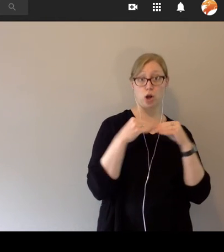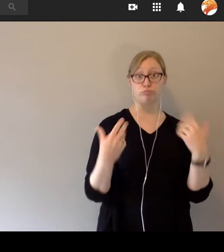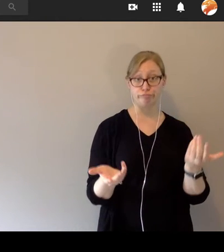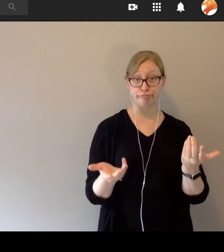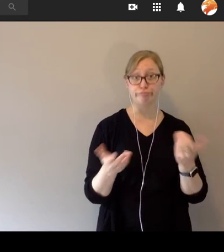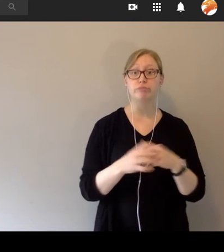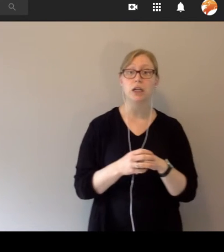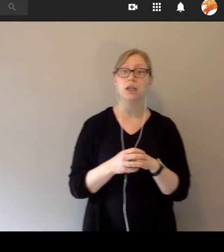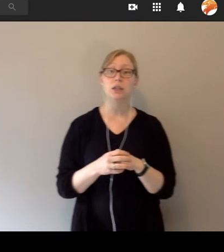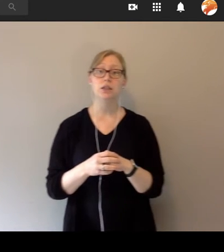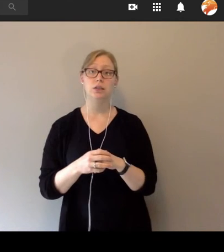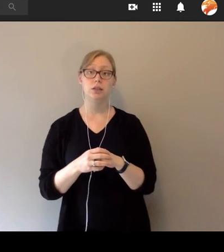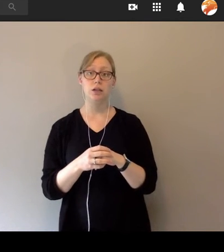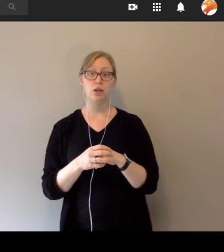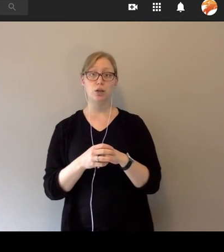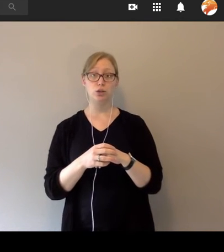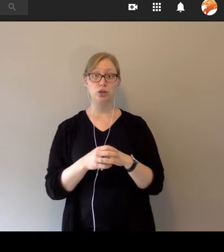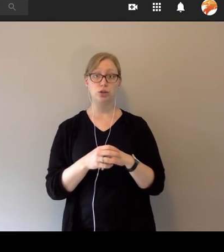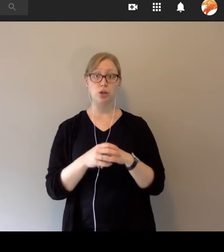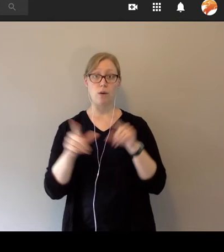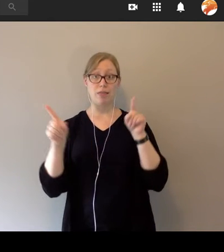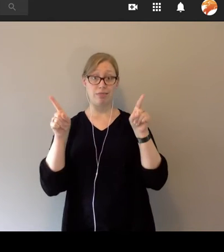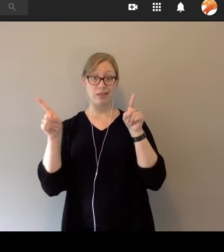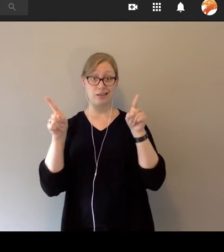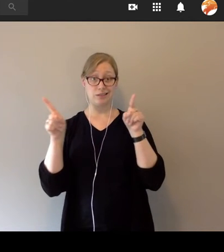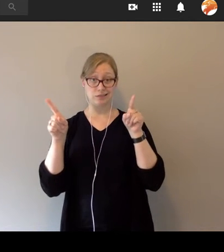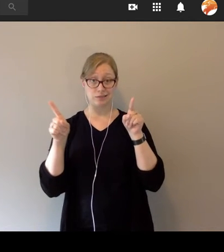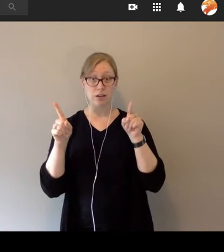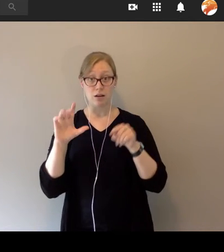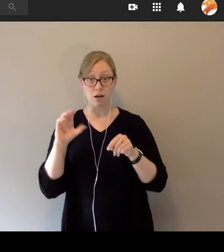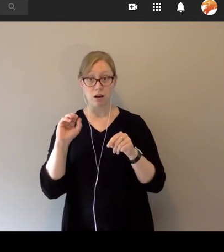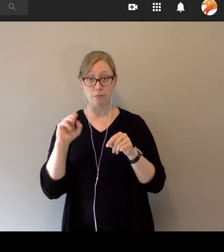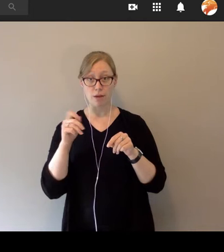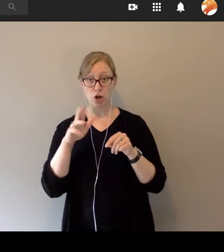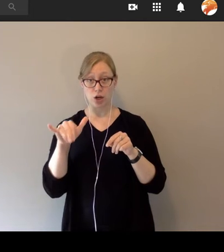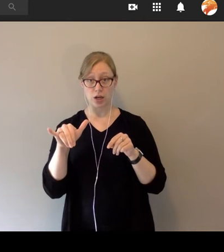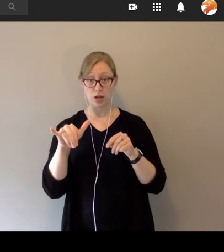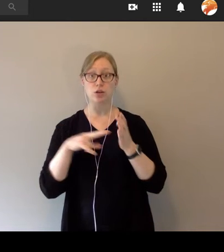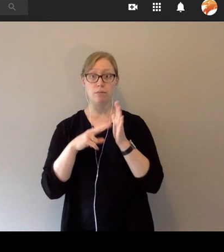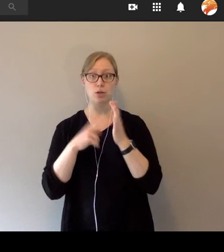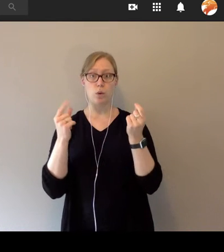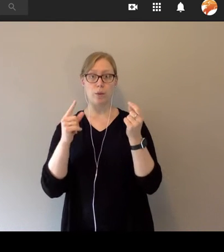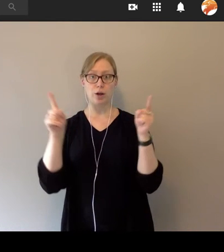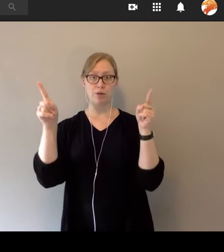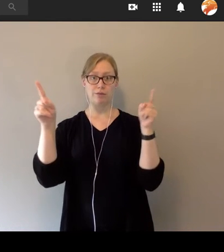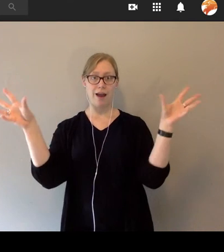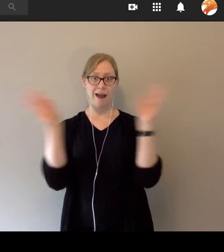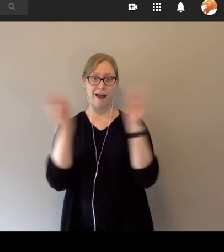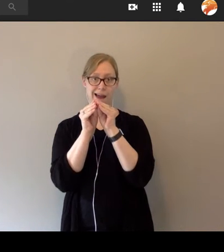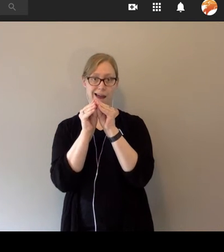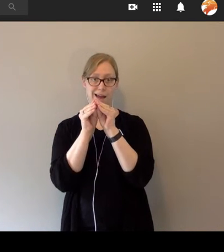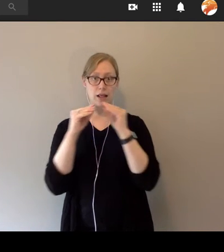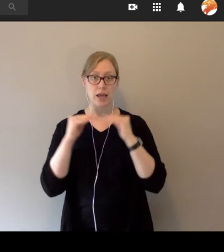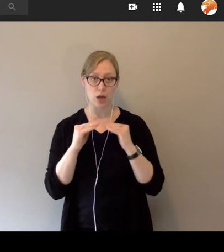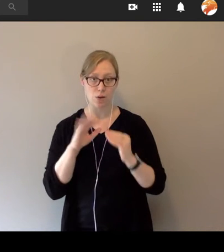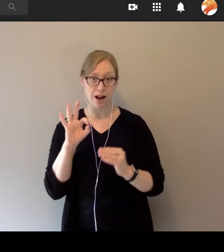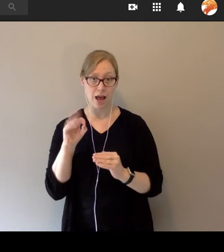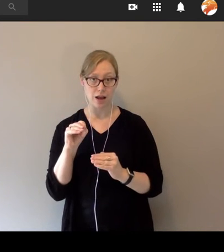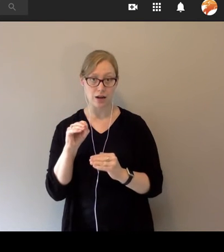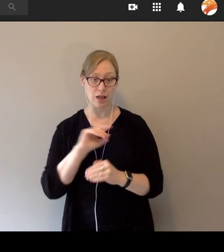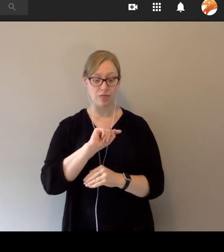means that they are complementary. So theta plus 10 has to equal 90.